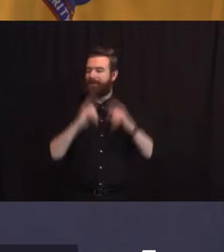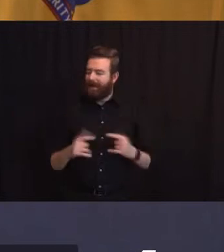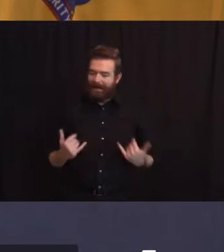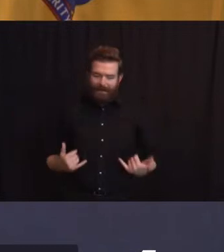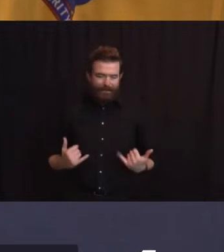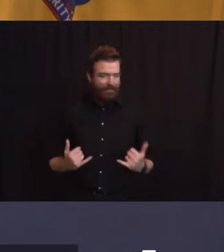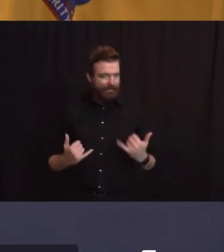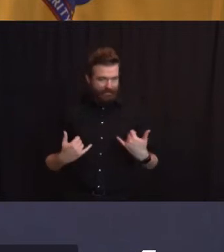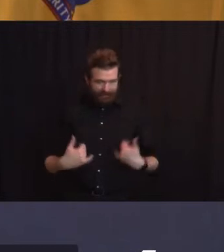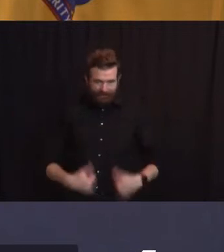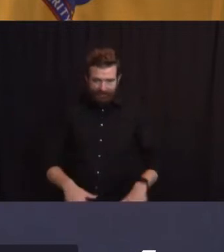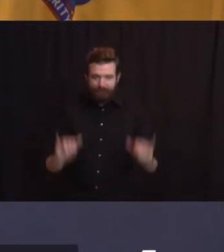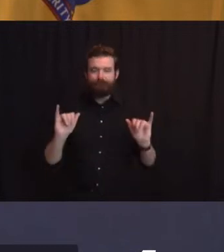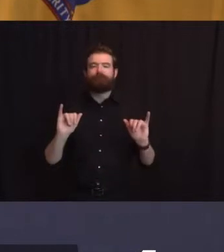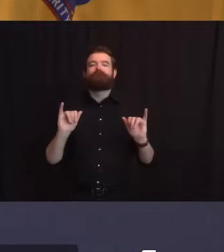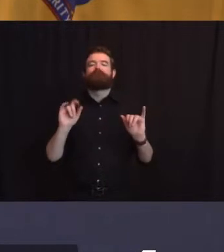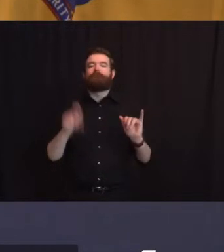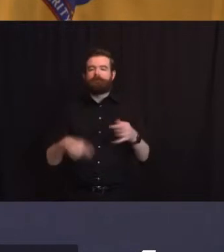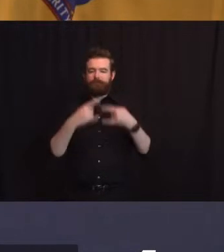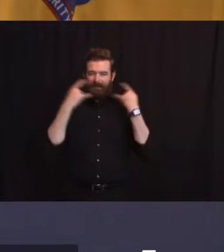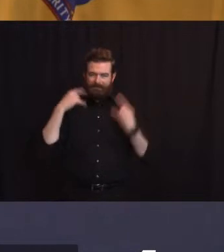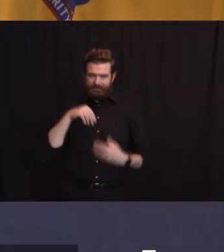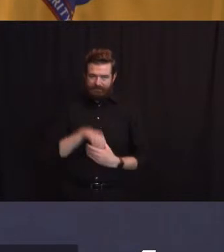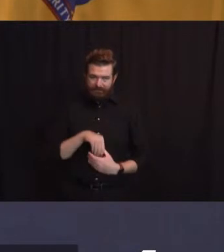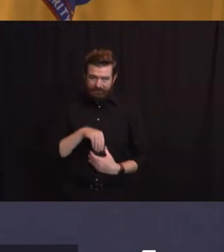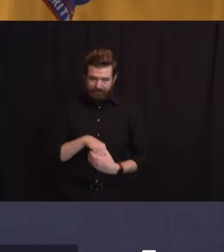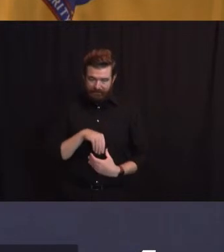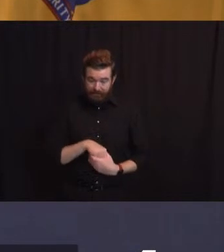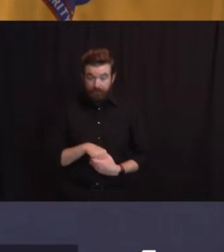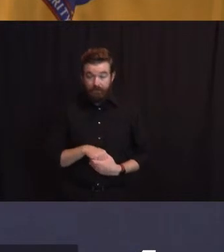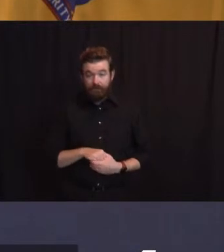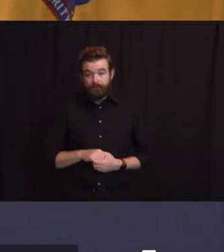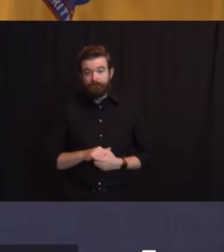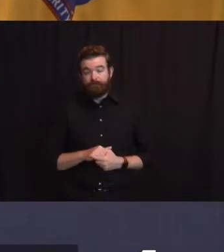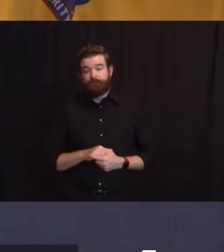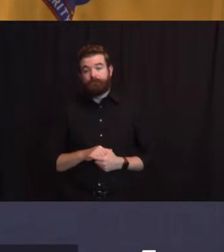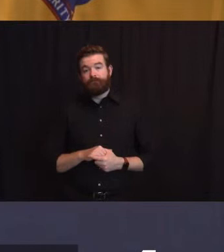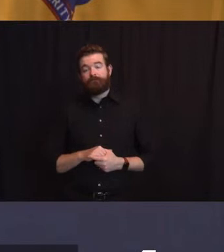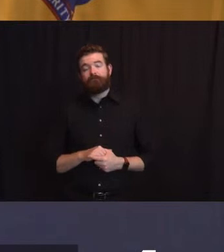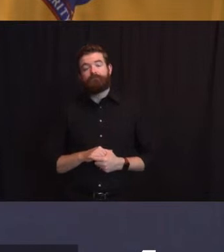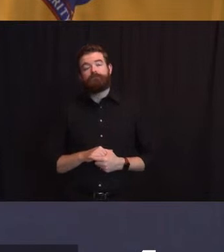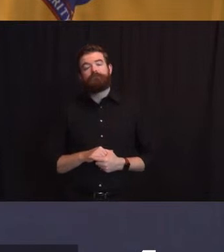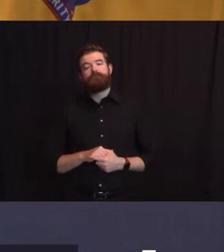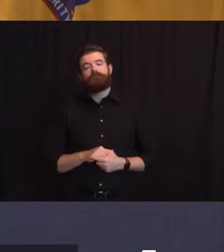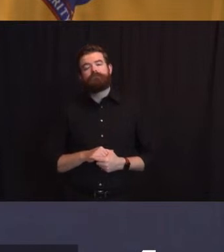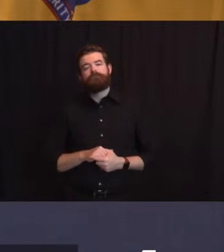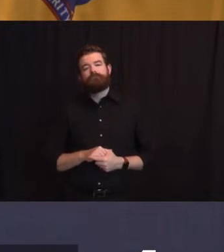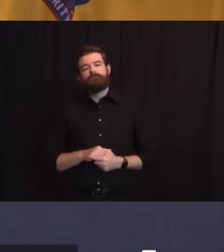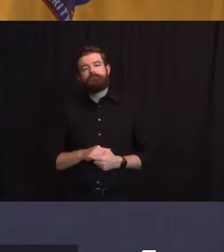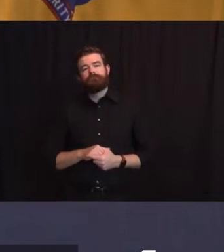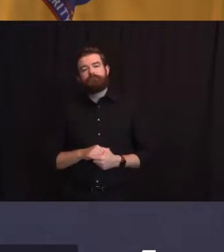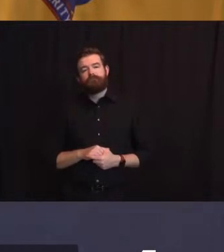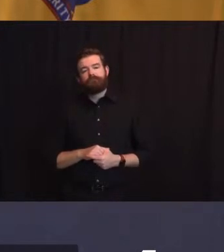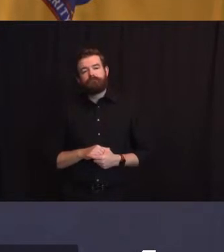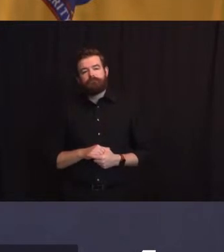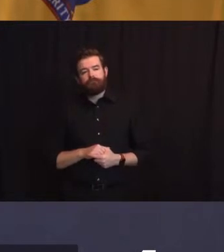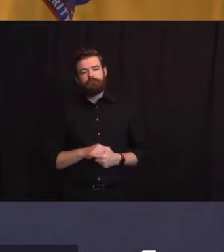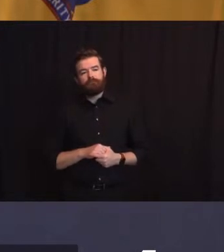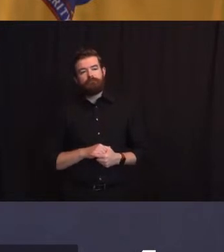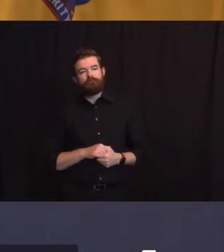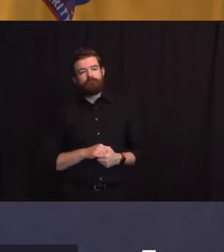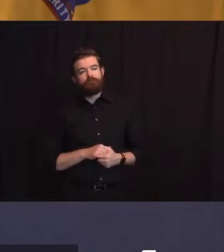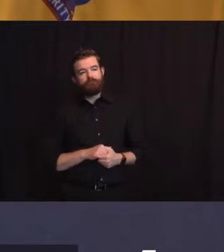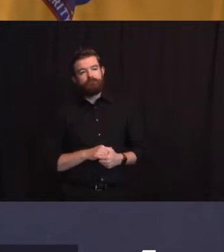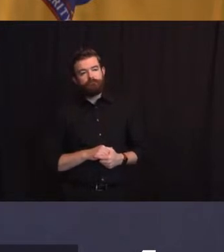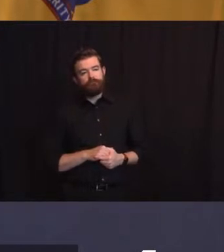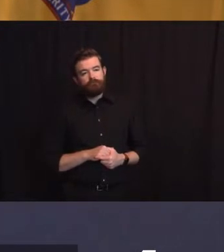support this or correct the record. But when you've got it going in the right direction as we have it going now, the more time